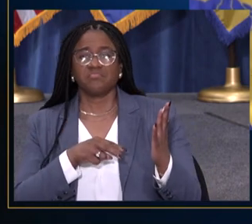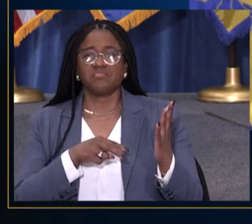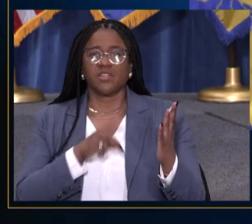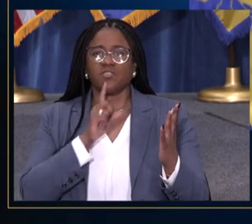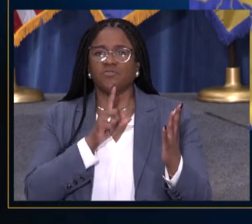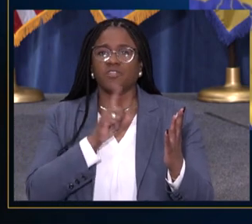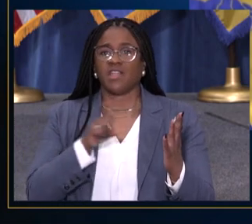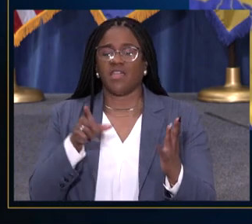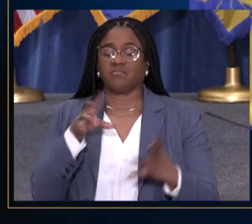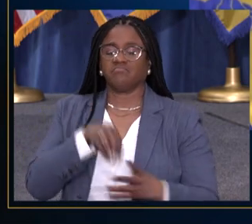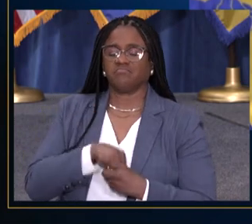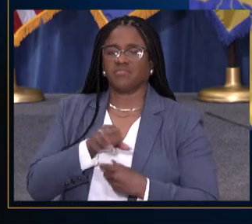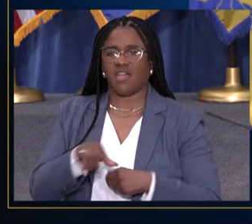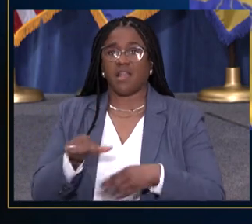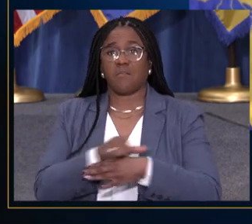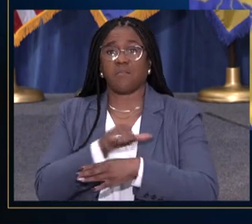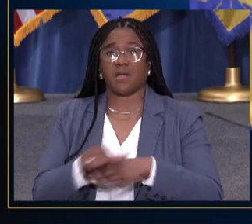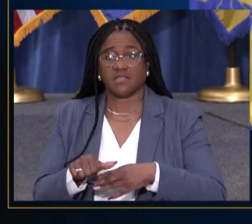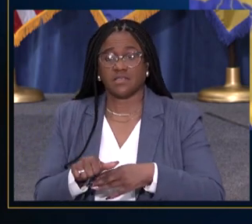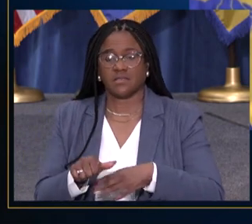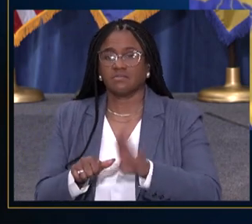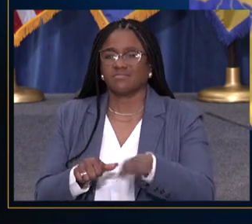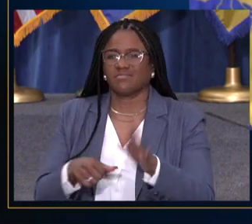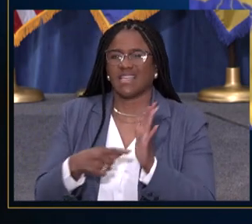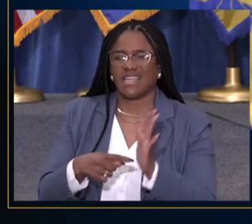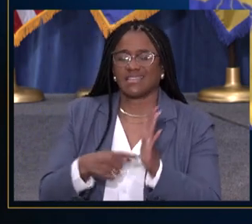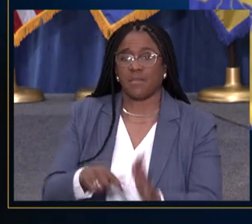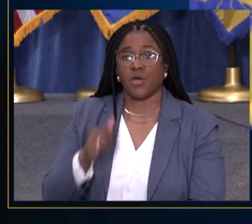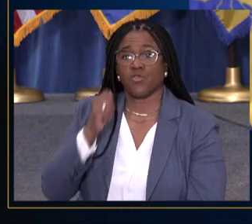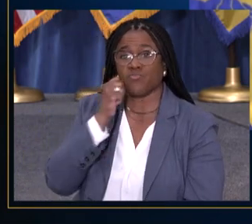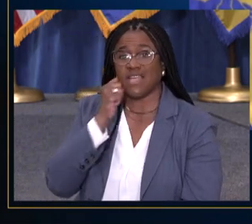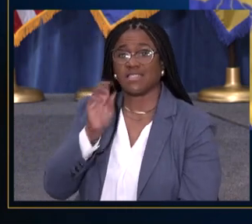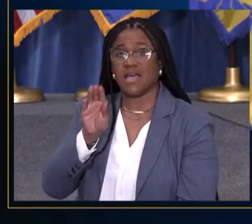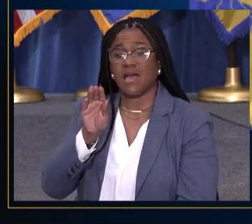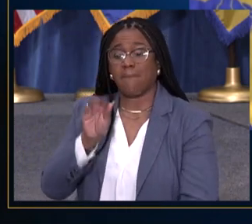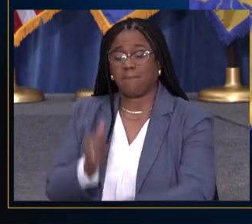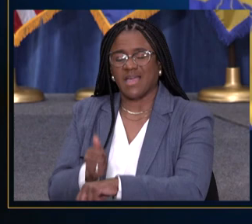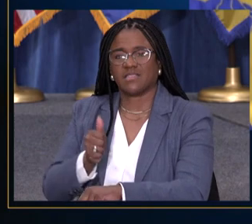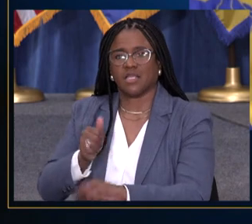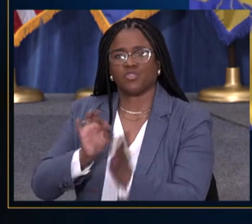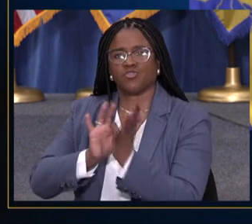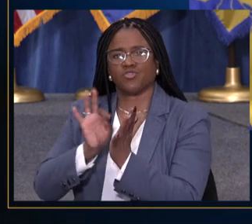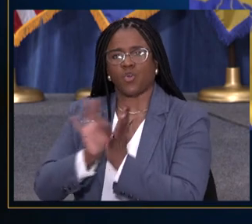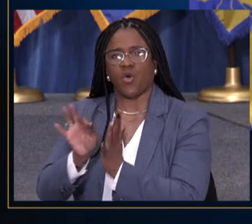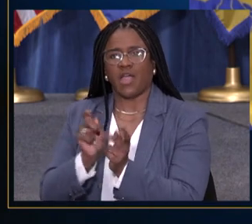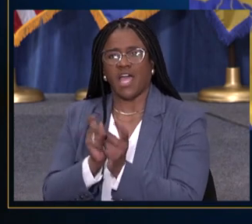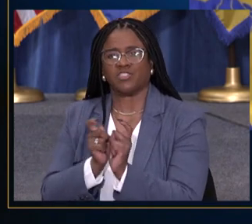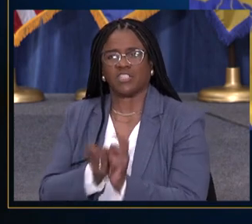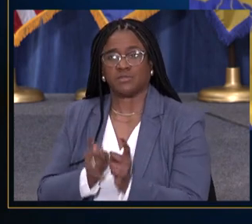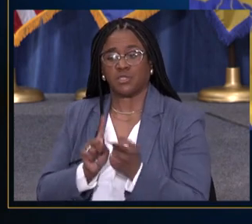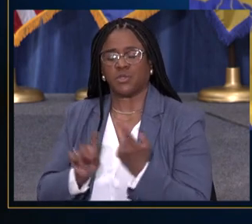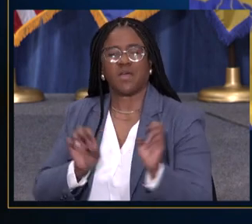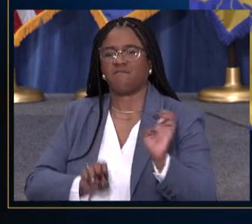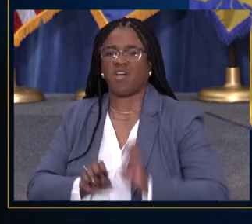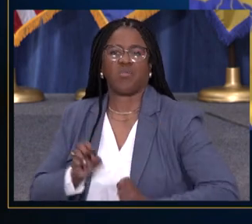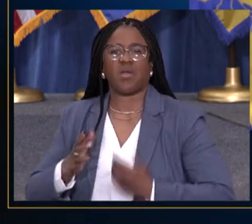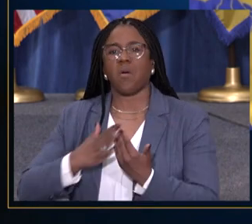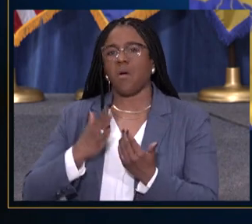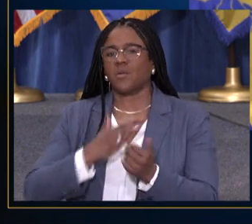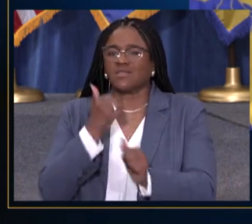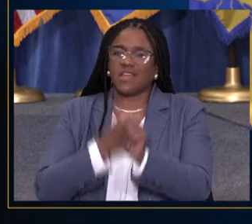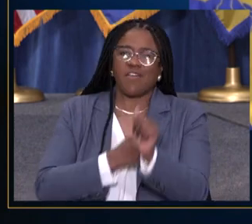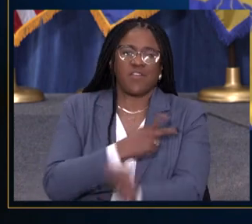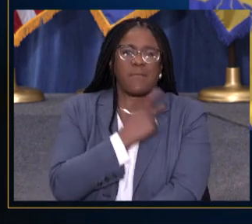in practice. For example, there are race-based scoring adjustments to evaluate almost every patient in